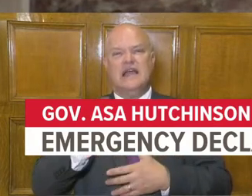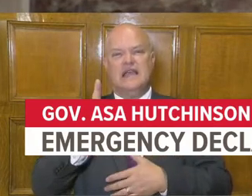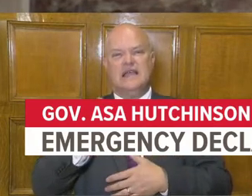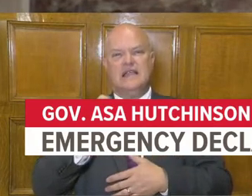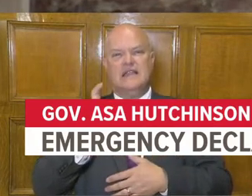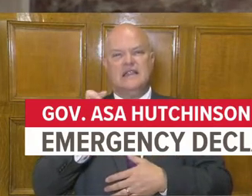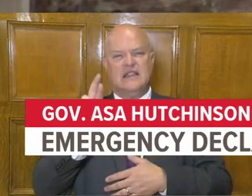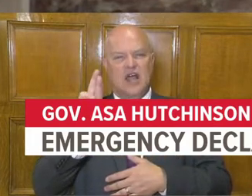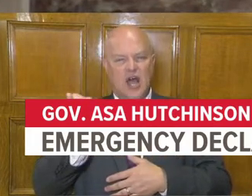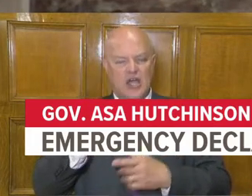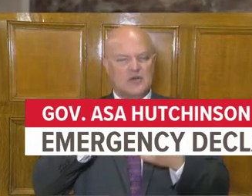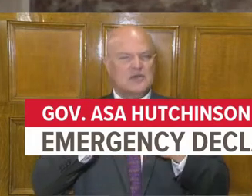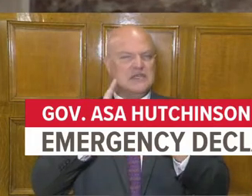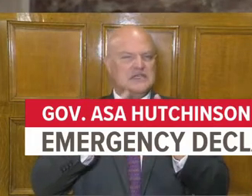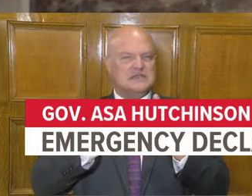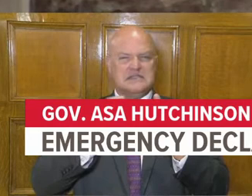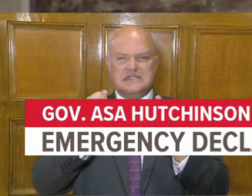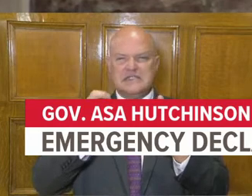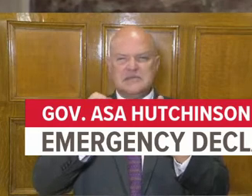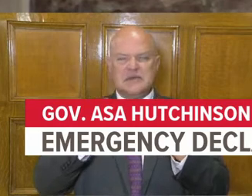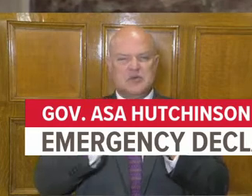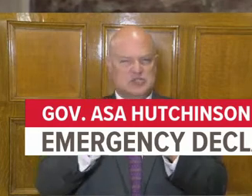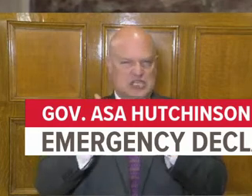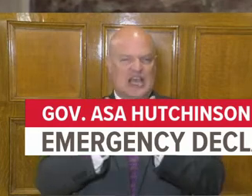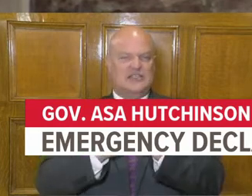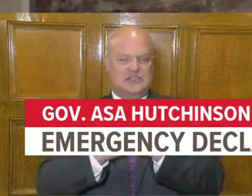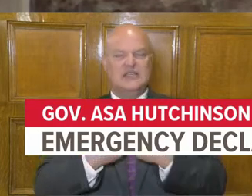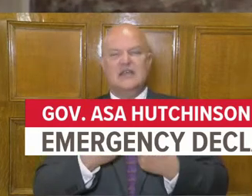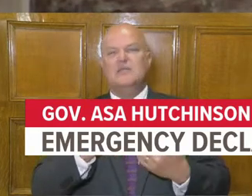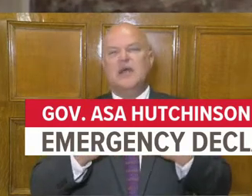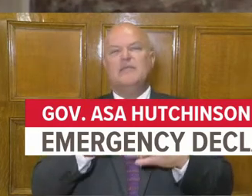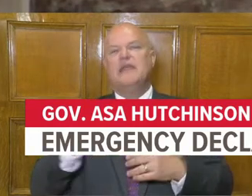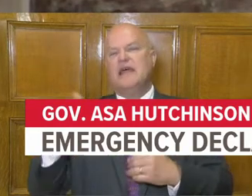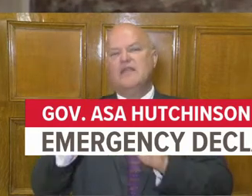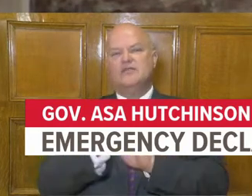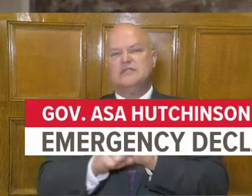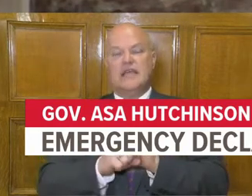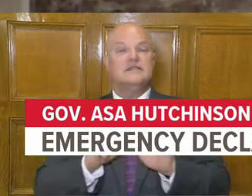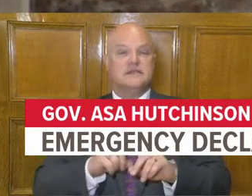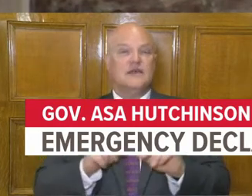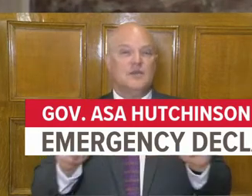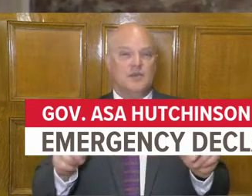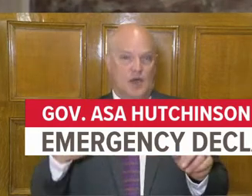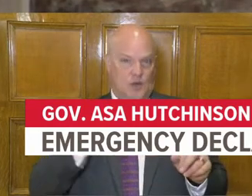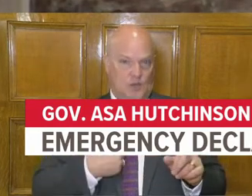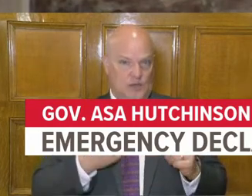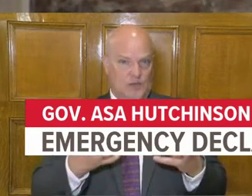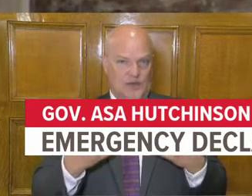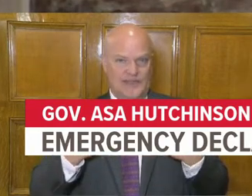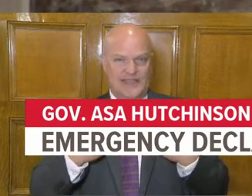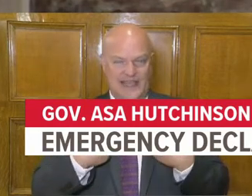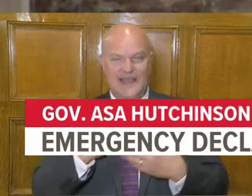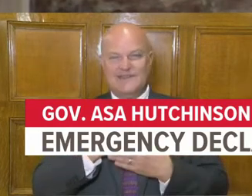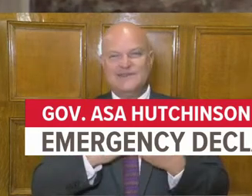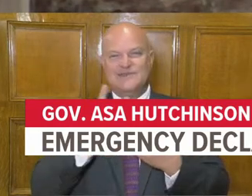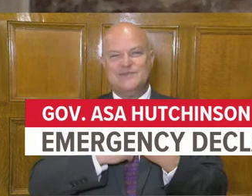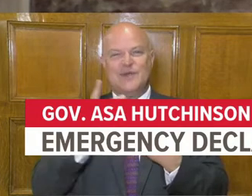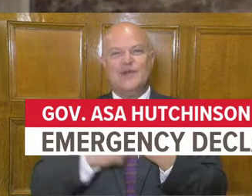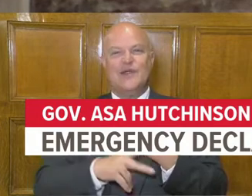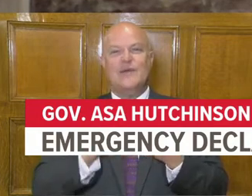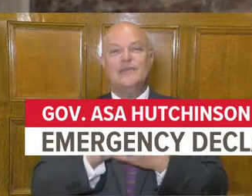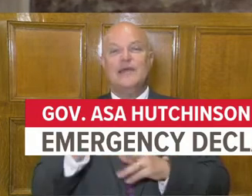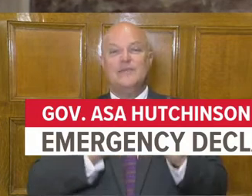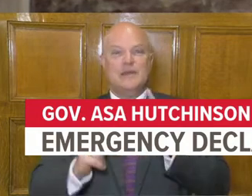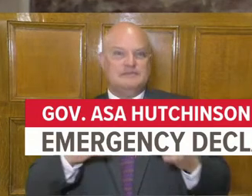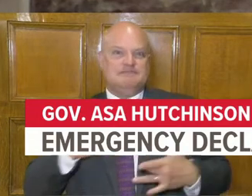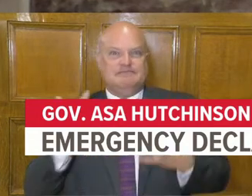lotteries that are a little bit more challenging than perhaps in other states. But we would like to have some programs that people